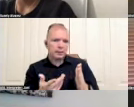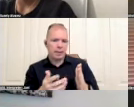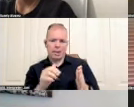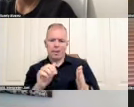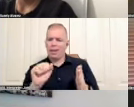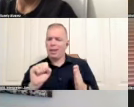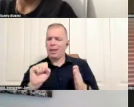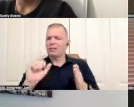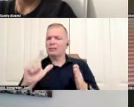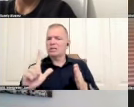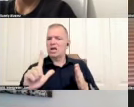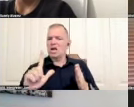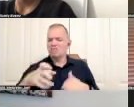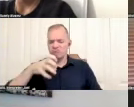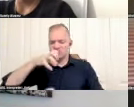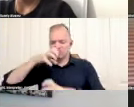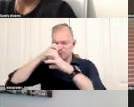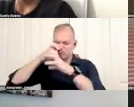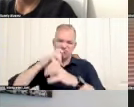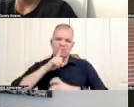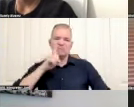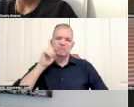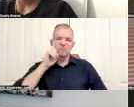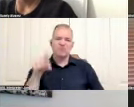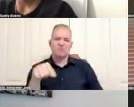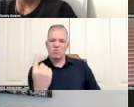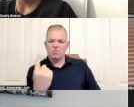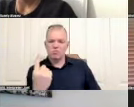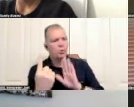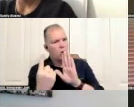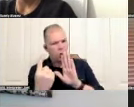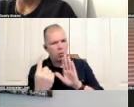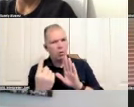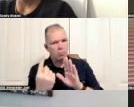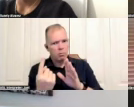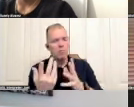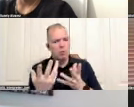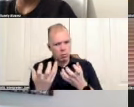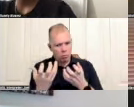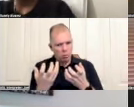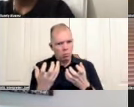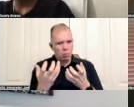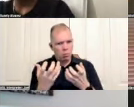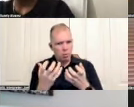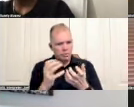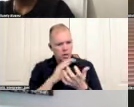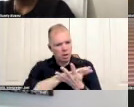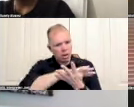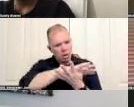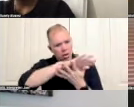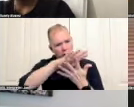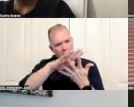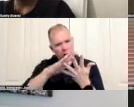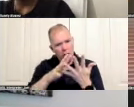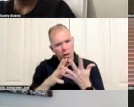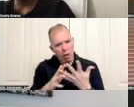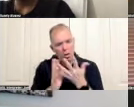ASL is strictly for the deaf. We want you to embrace all the countries, all